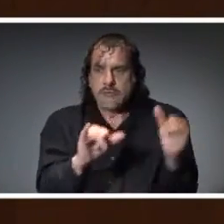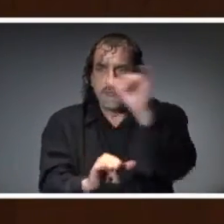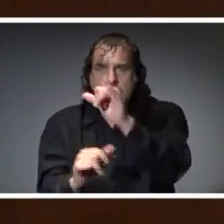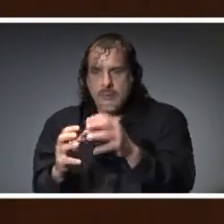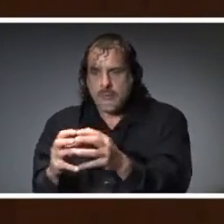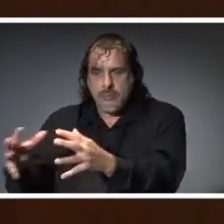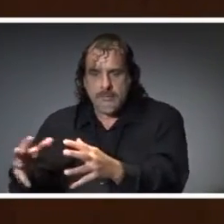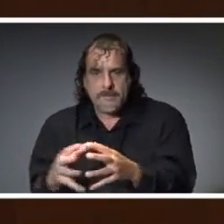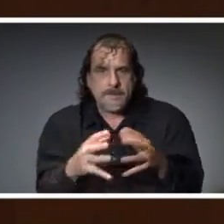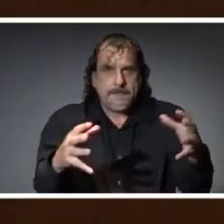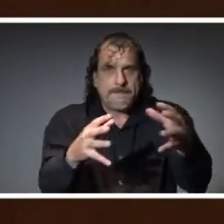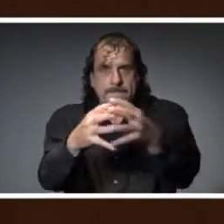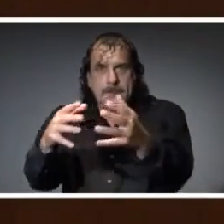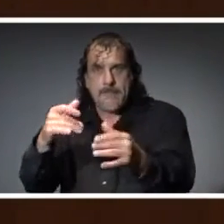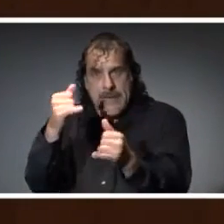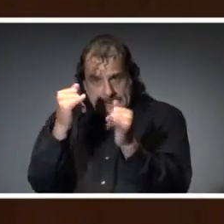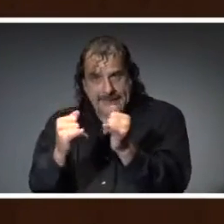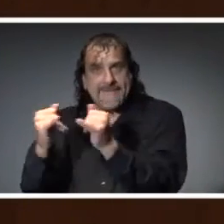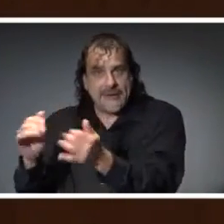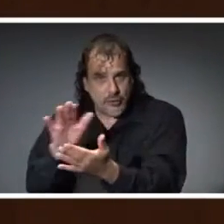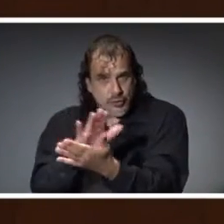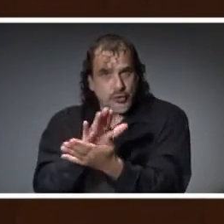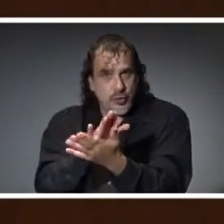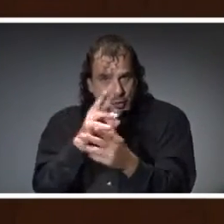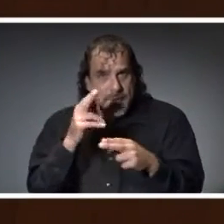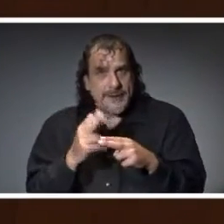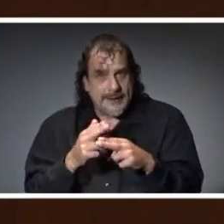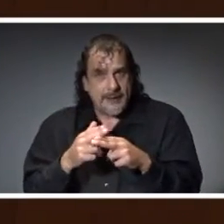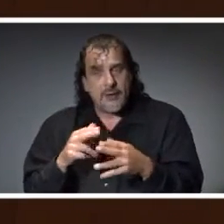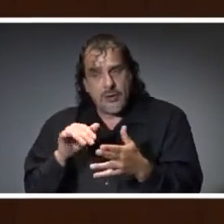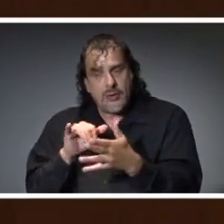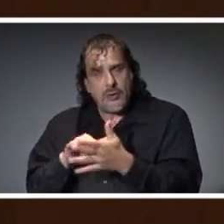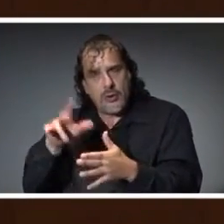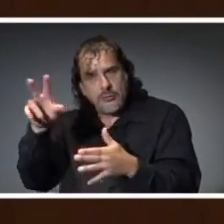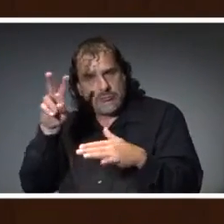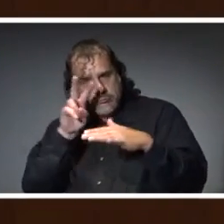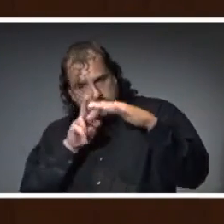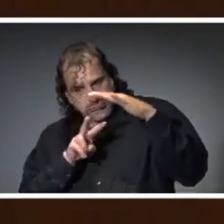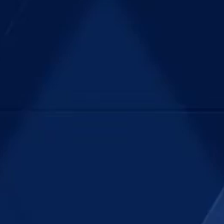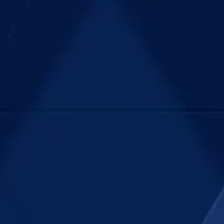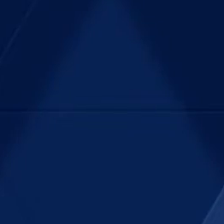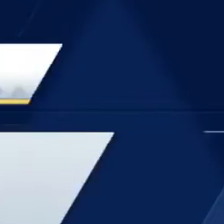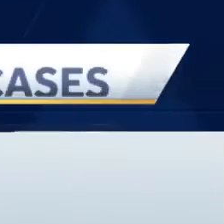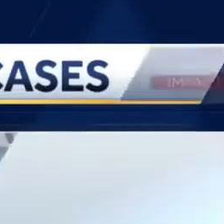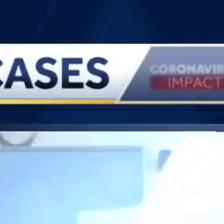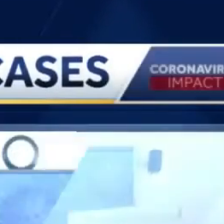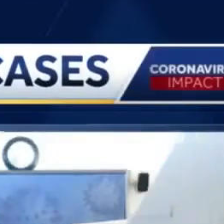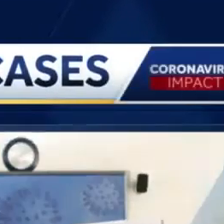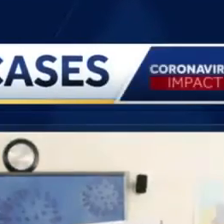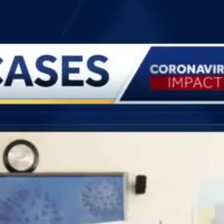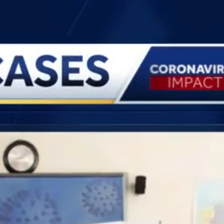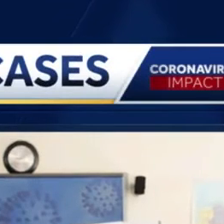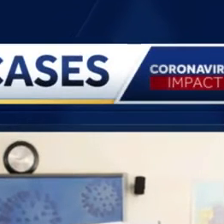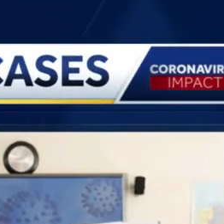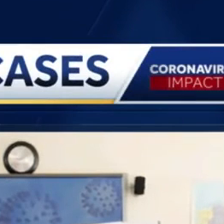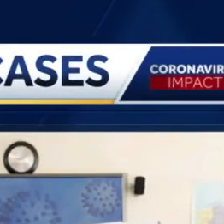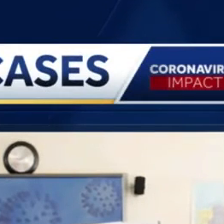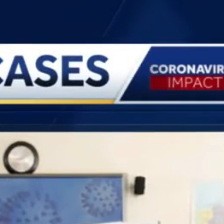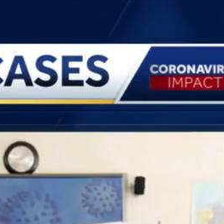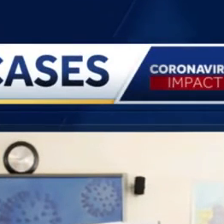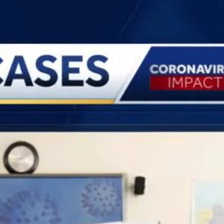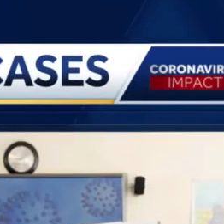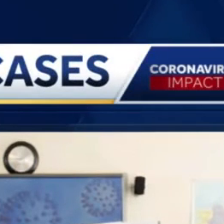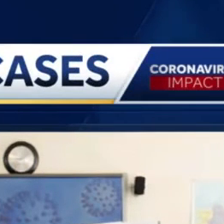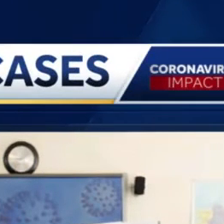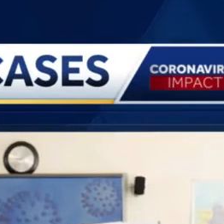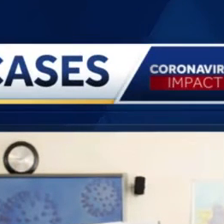by individual school by name. This is something that we had anticipated would happen. Taking a look at the numbers here in the metro,